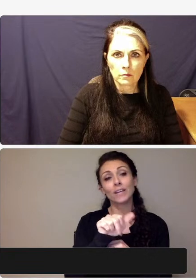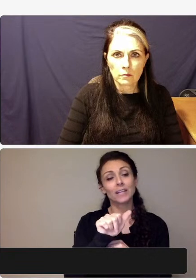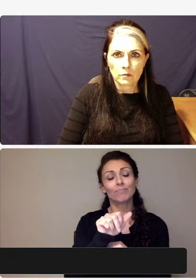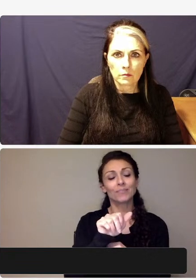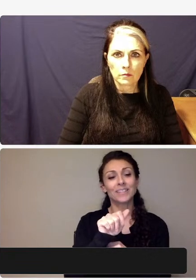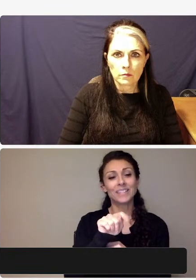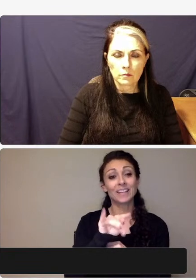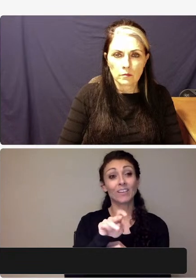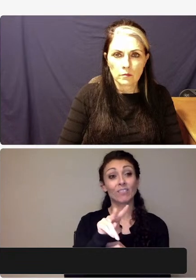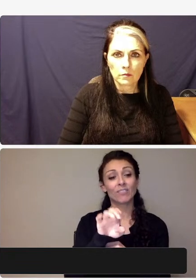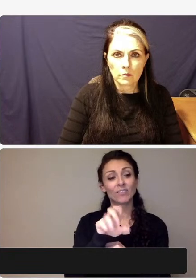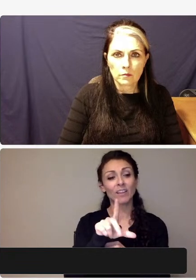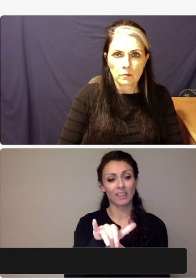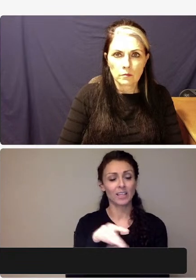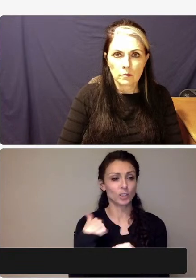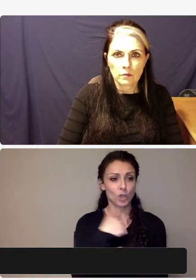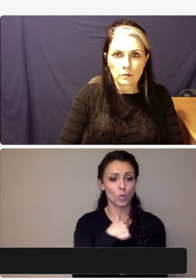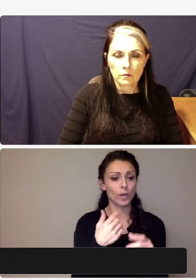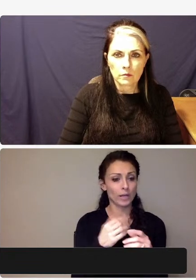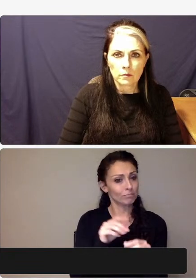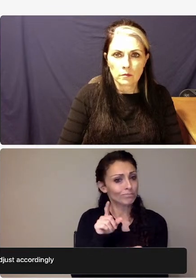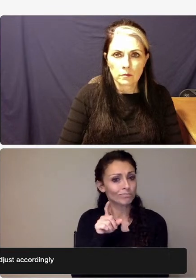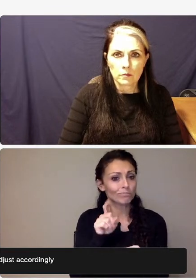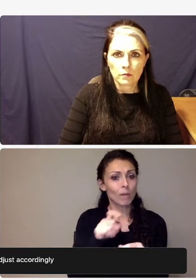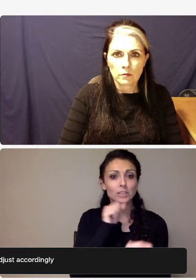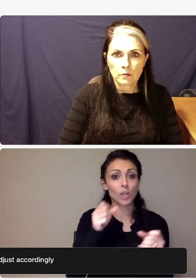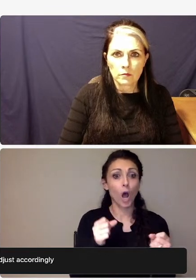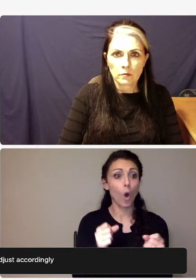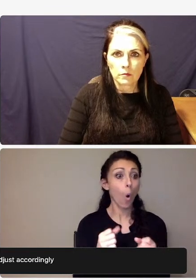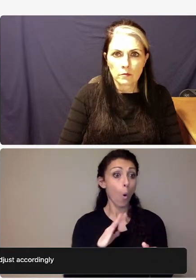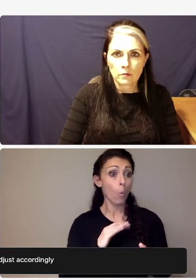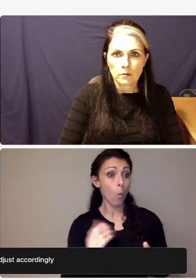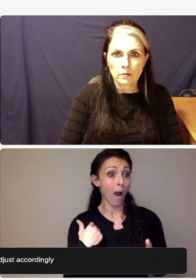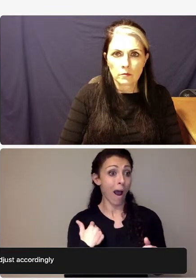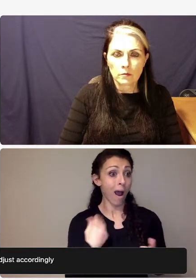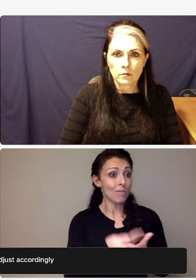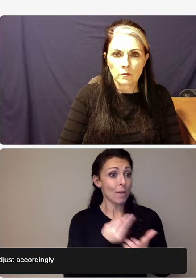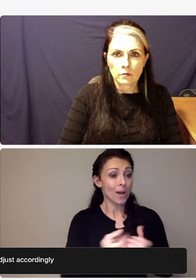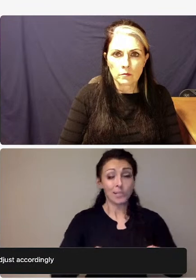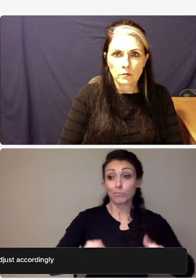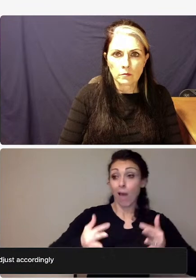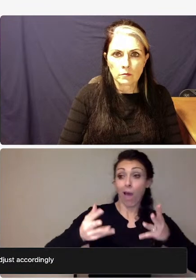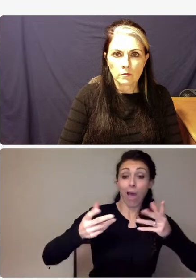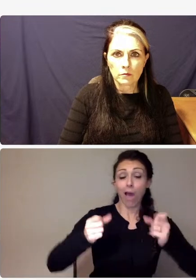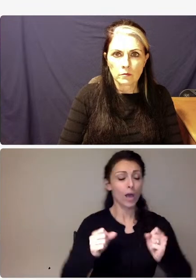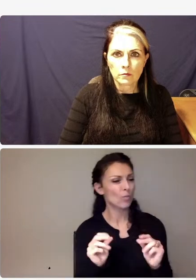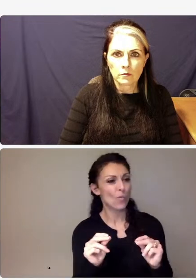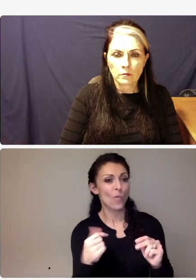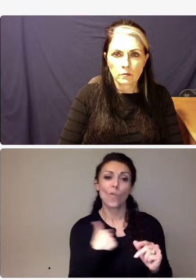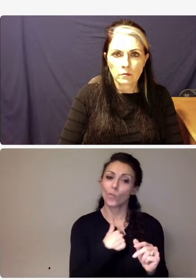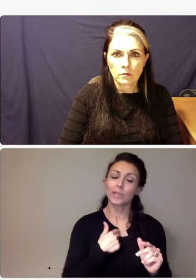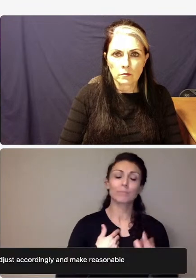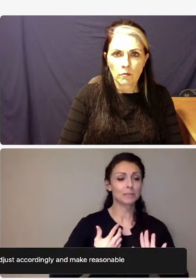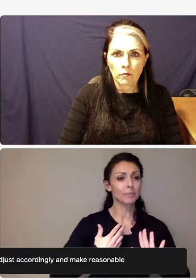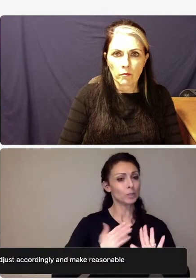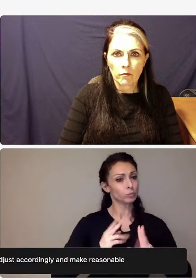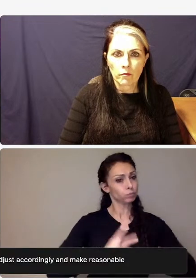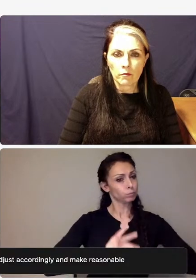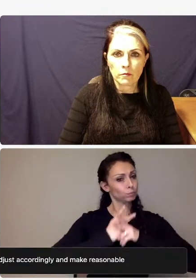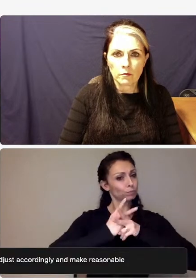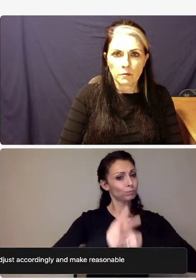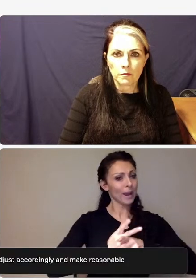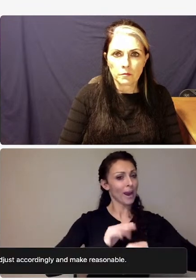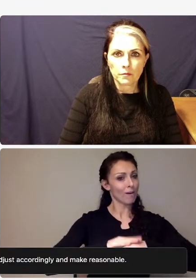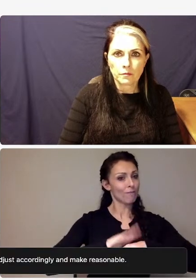we have to be able to adjust accordingly and make a reasonable um i'll say take